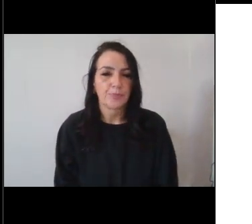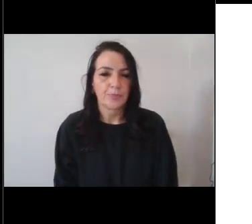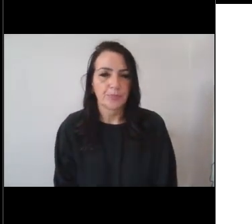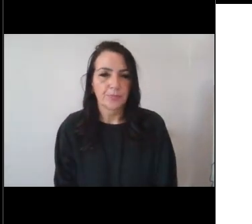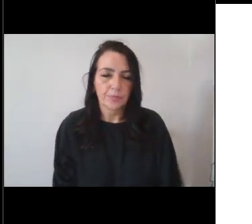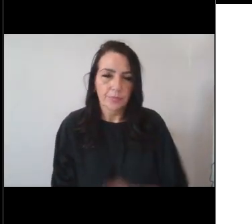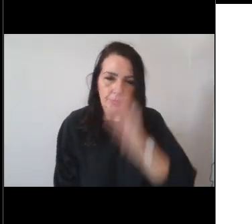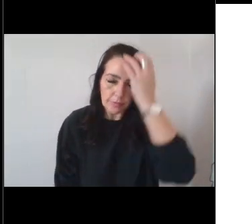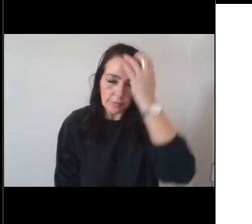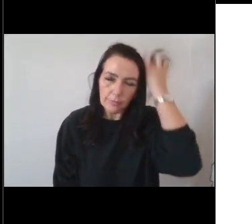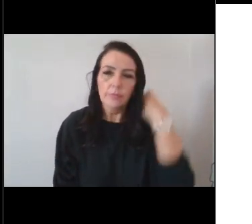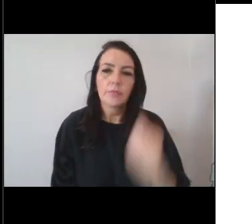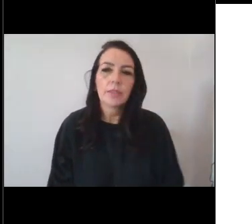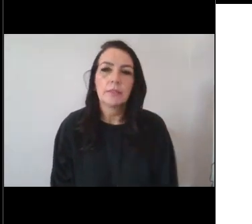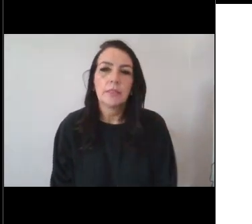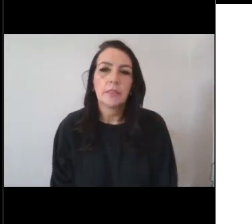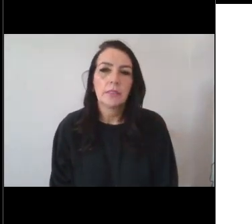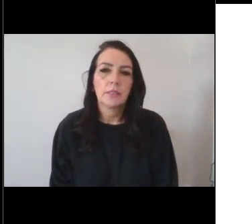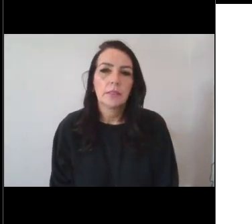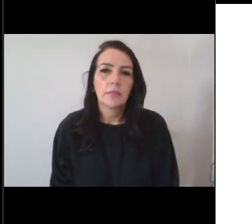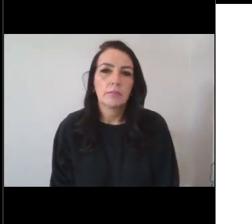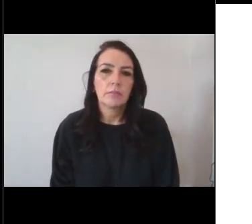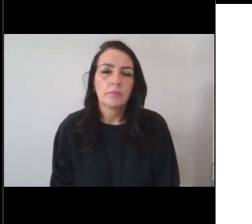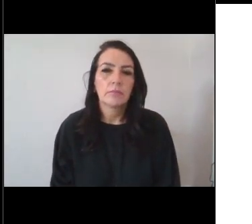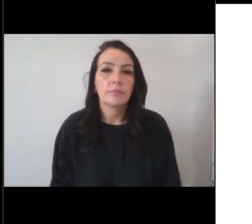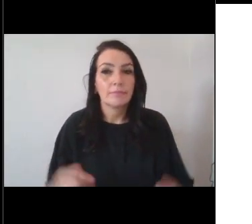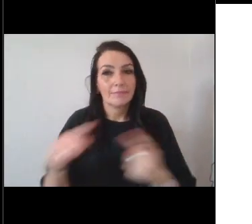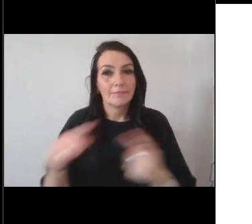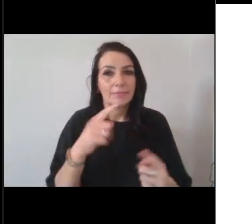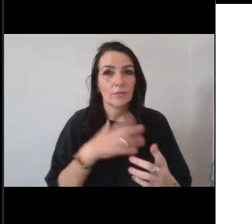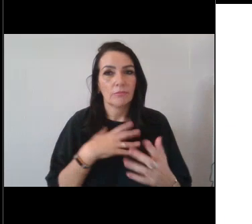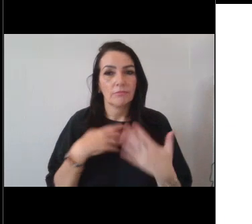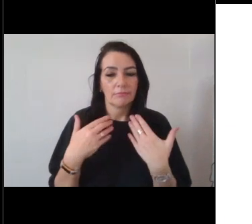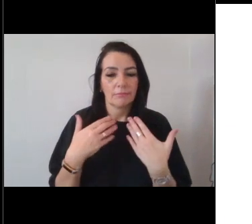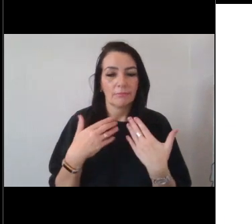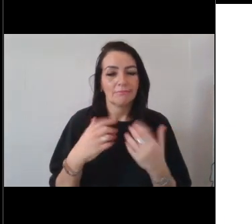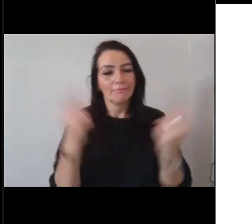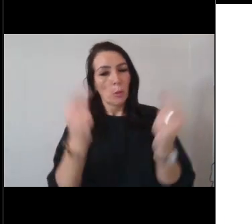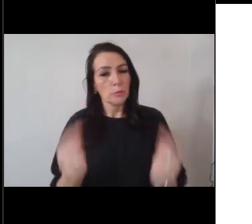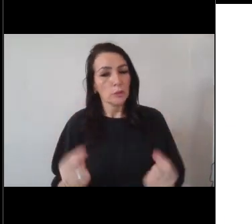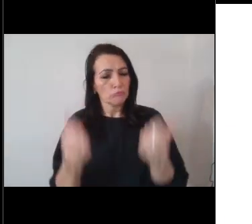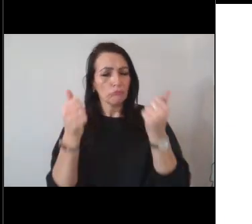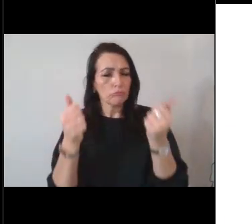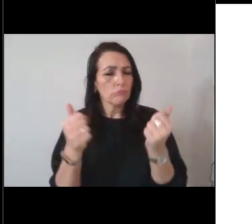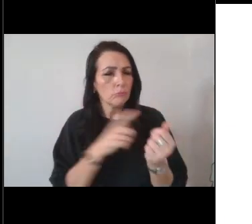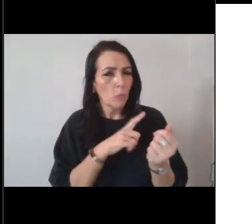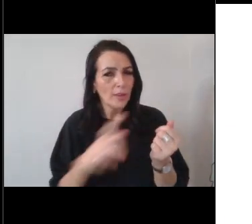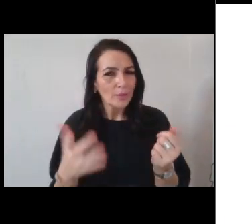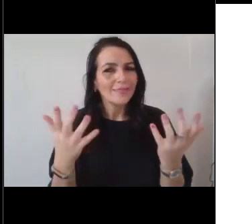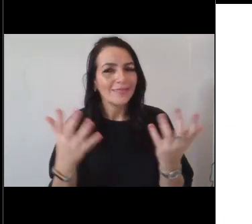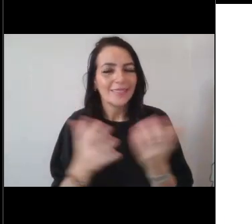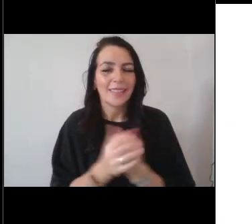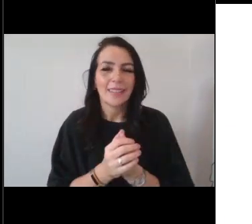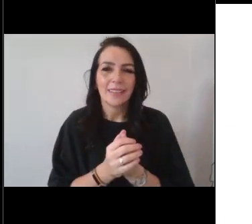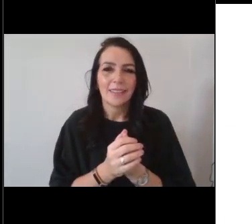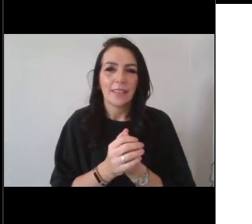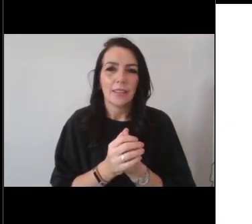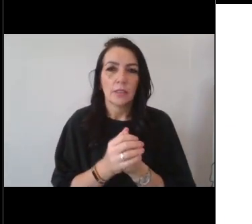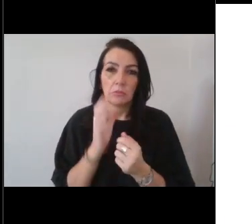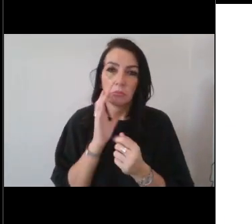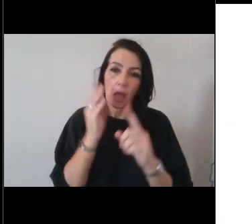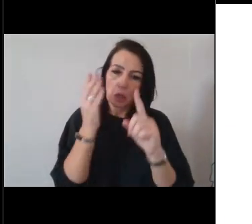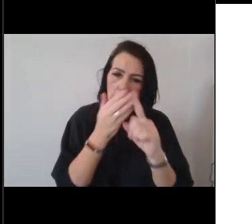also we can set up, I think everybody likes a bit of healthy competition, so sometimes it's very helpful to set